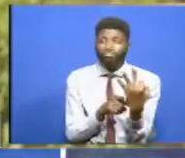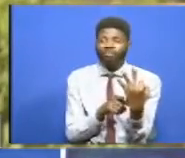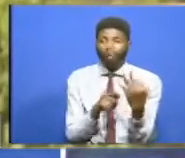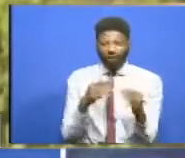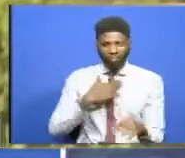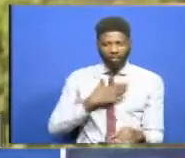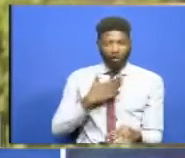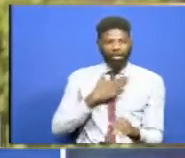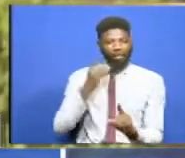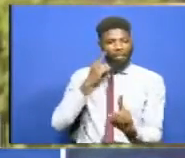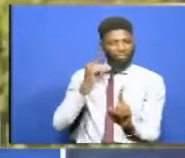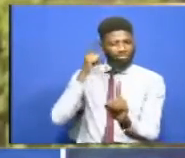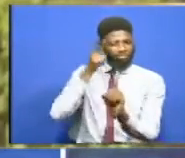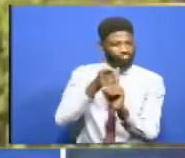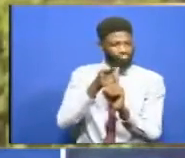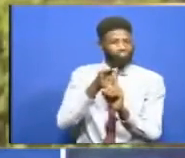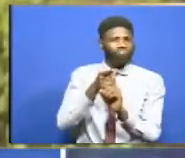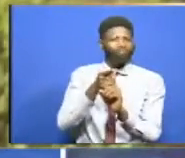main